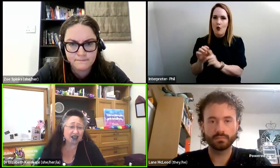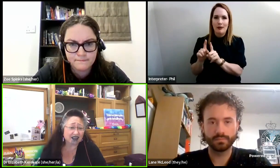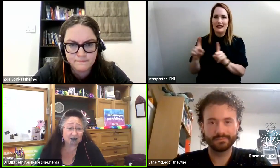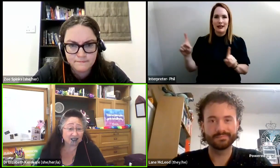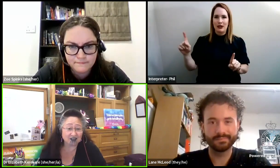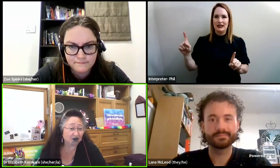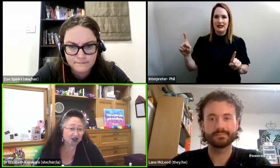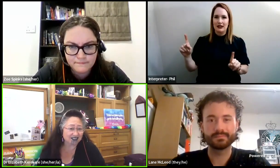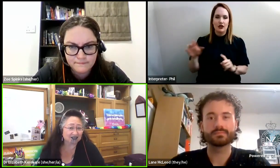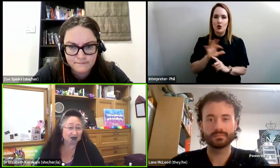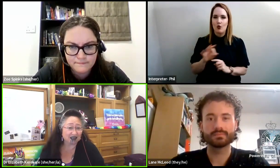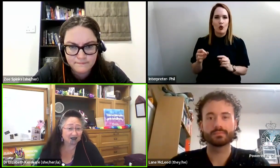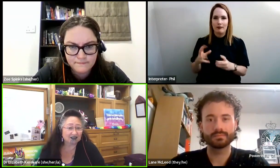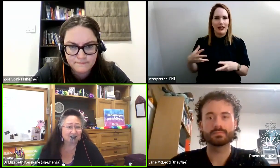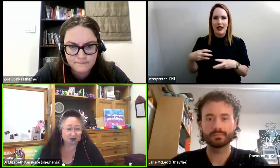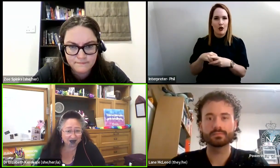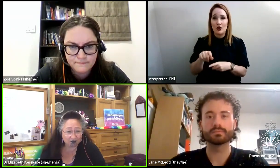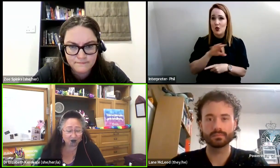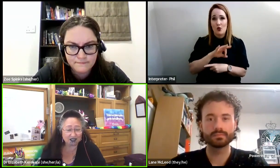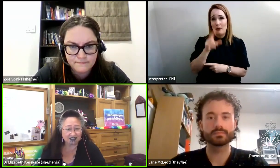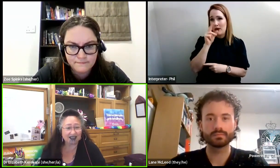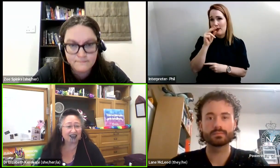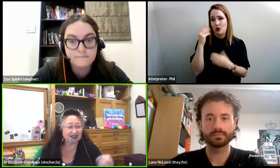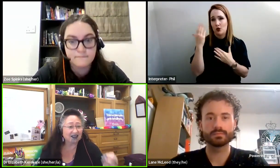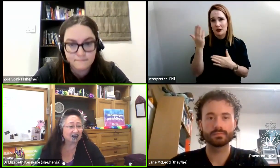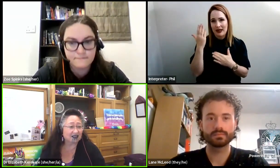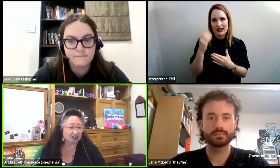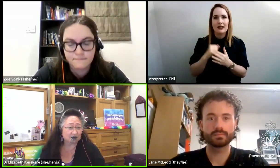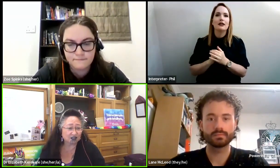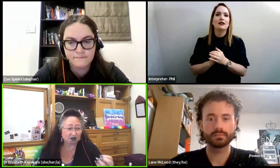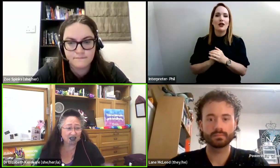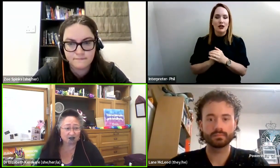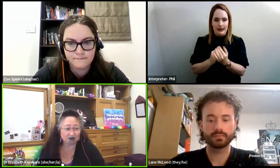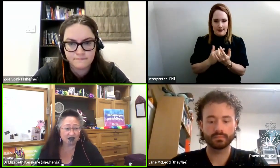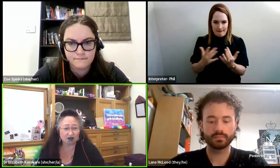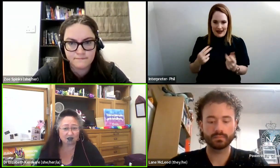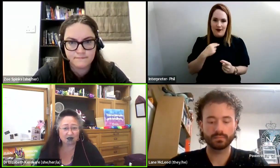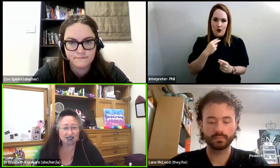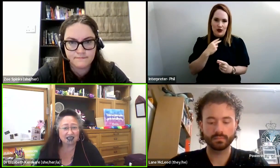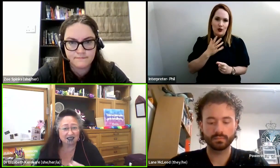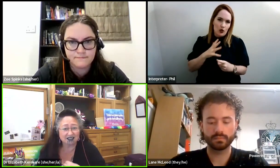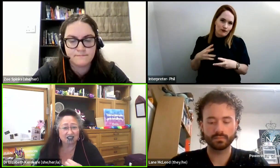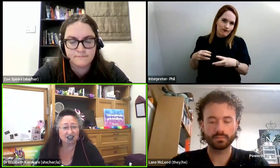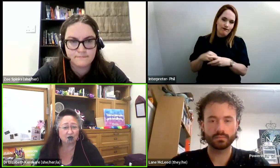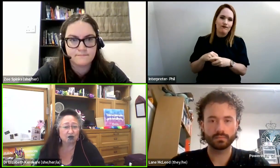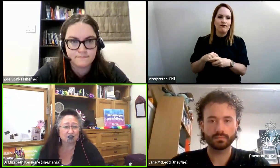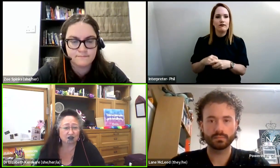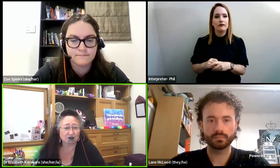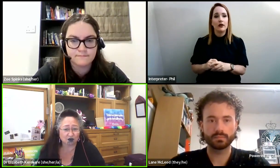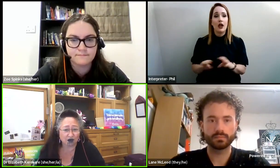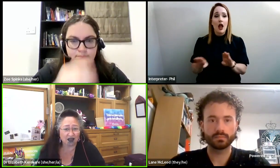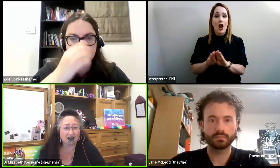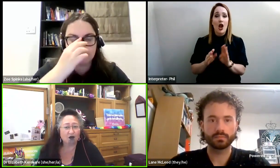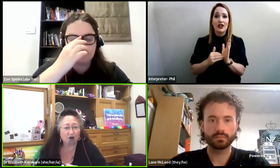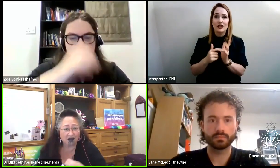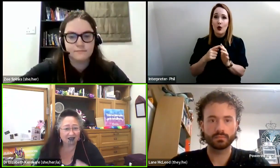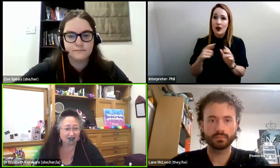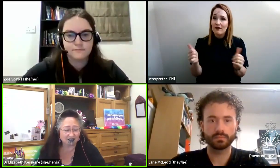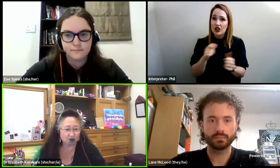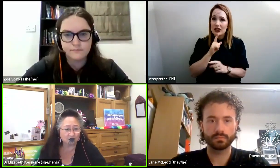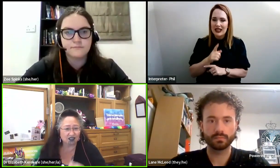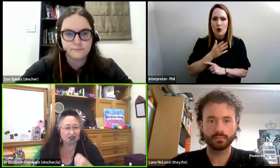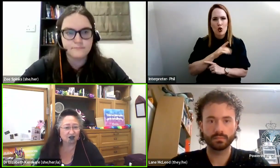you don't get counted, you don't get to speak. So as many voices, and just want to reiterate what Zoe said, is to share your personal story.